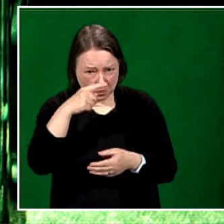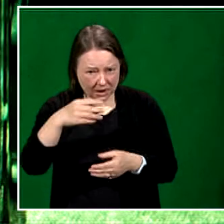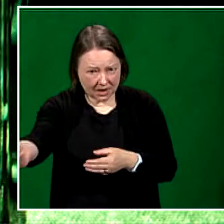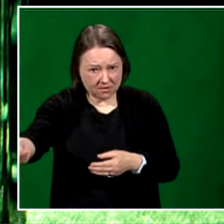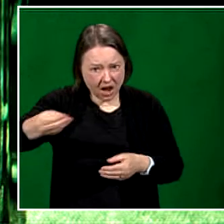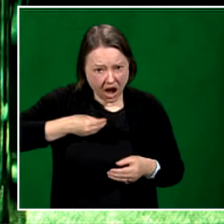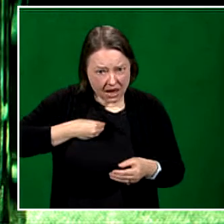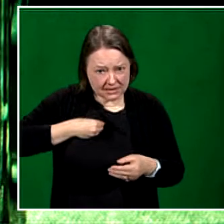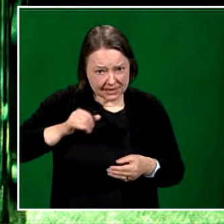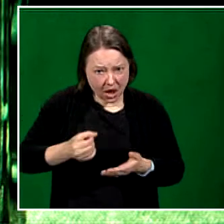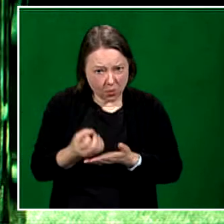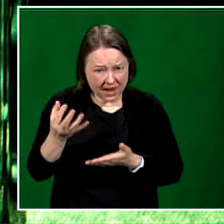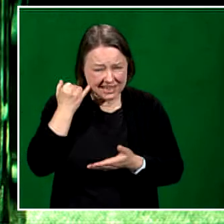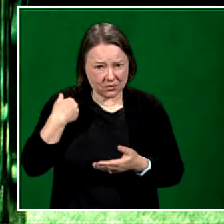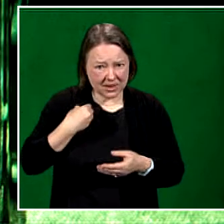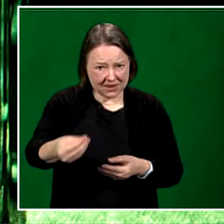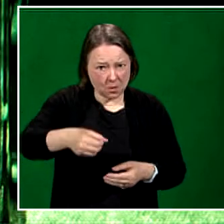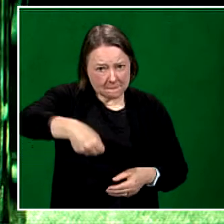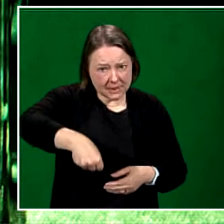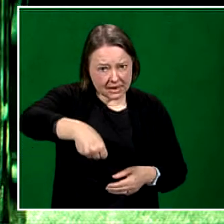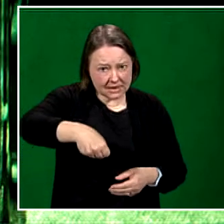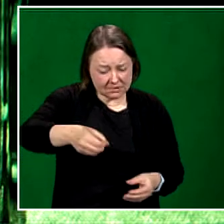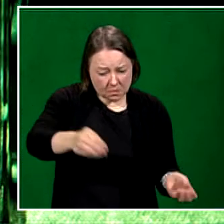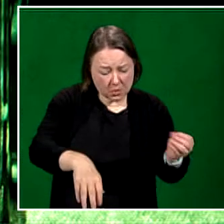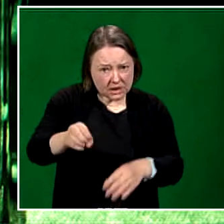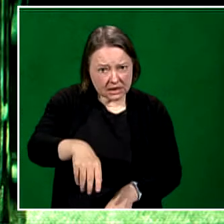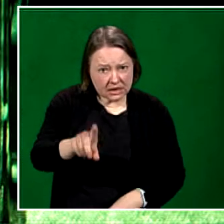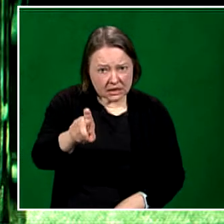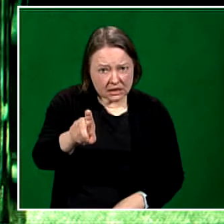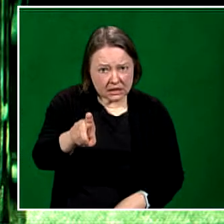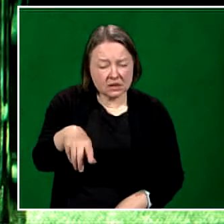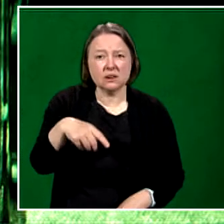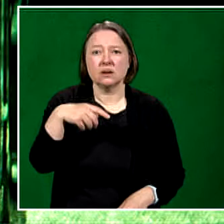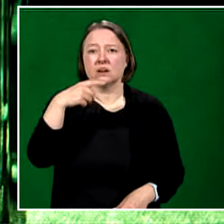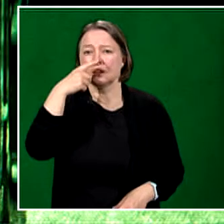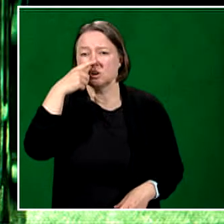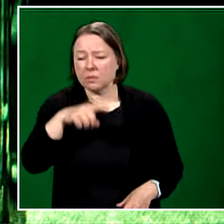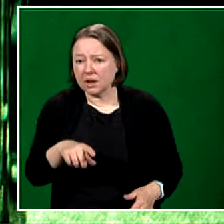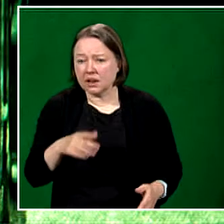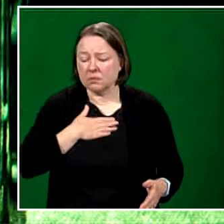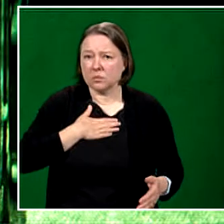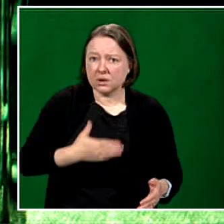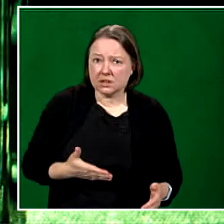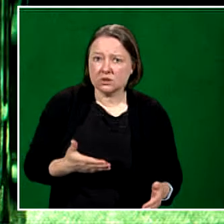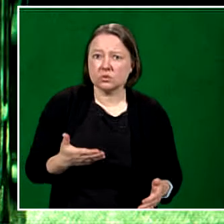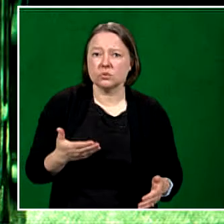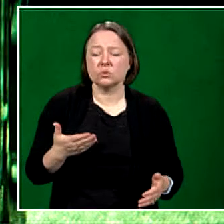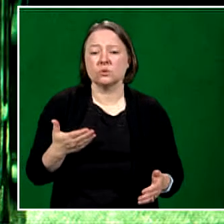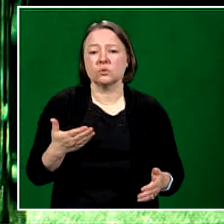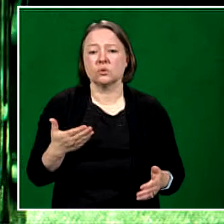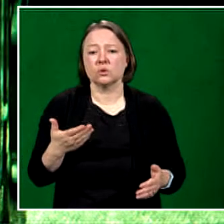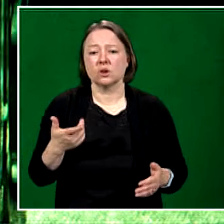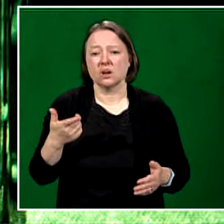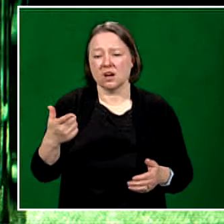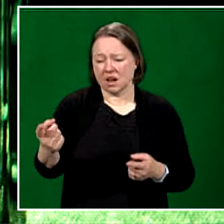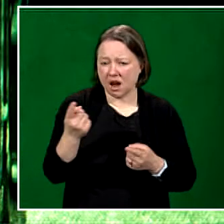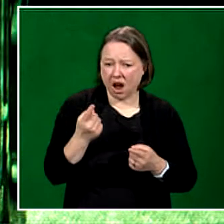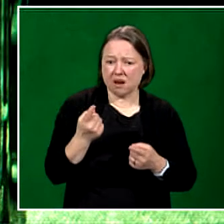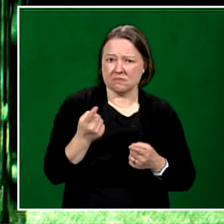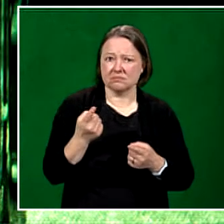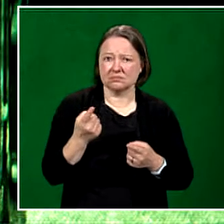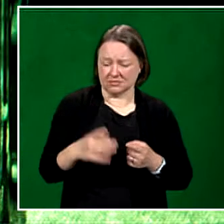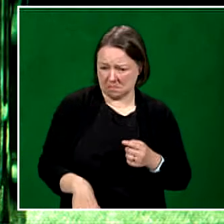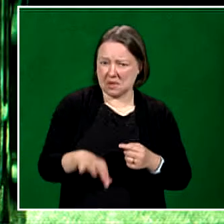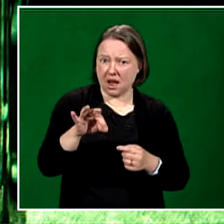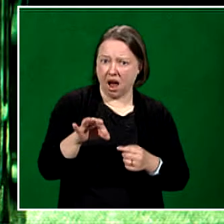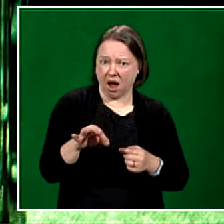if we gave you buckets to put them in? Would you be willing to welcome our collectors to come pick